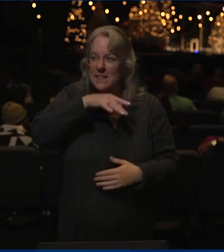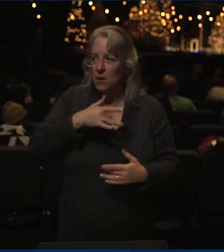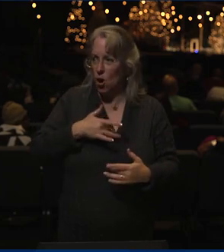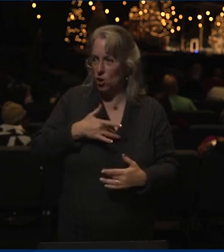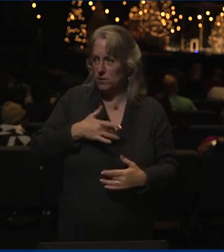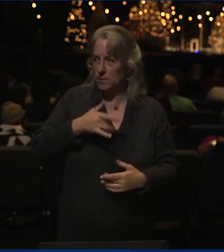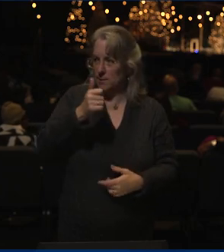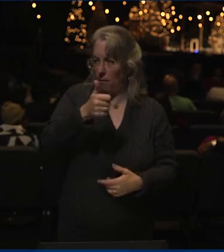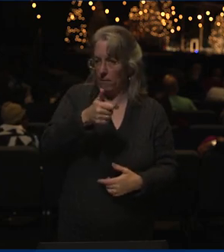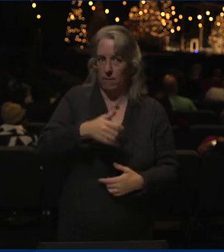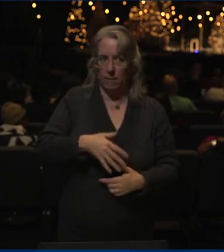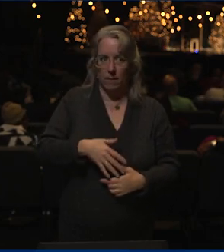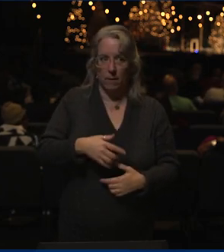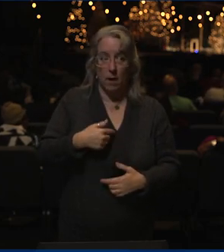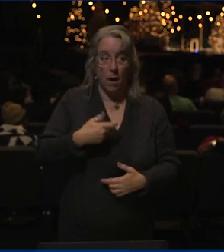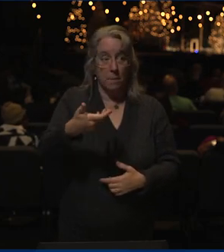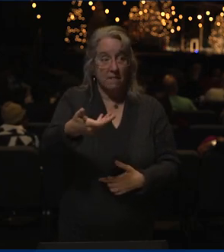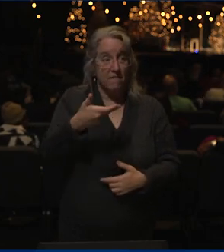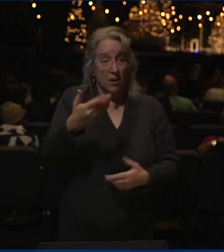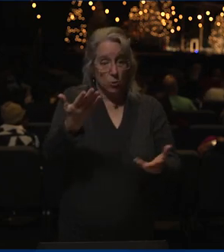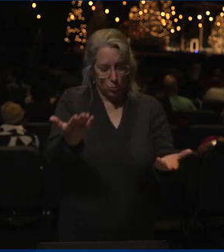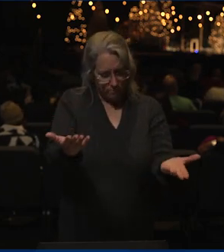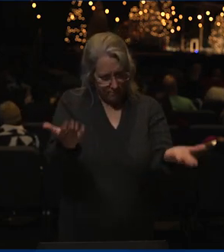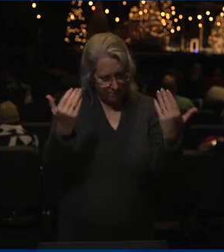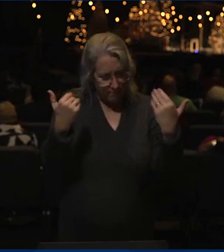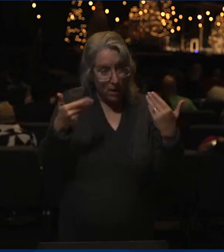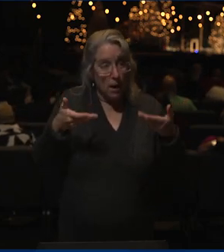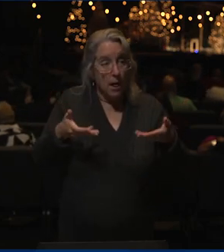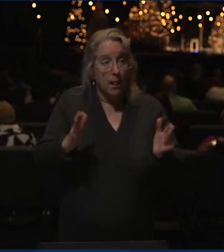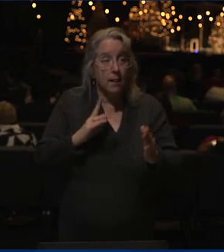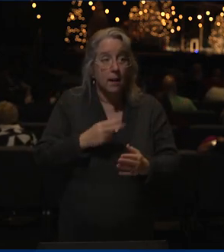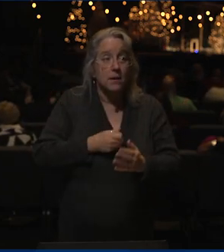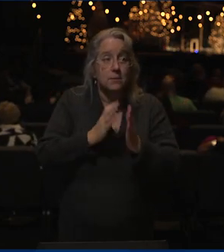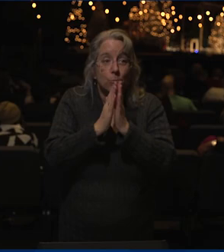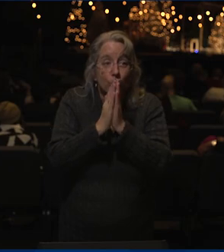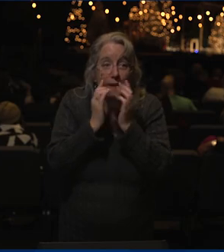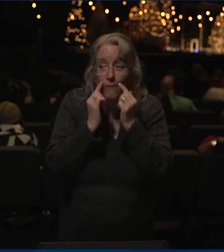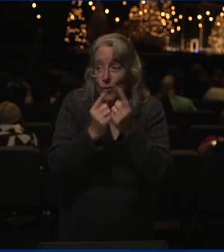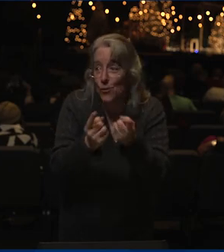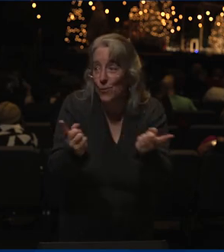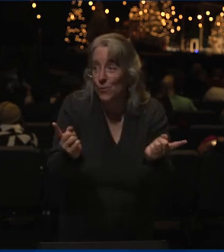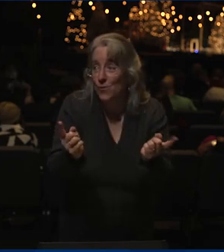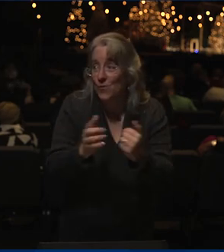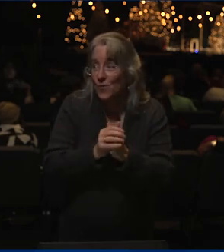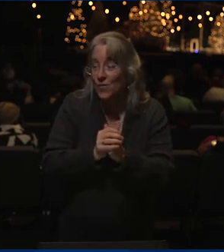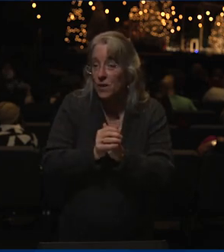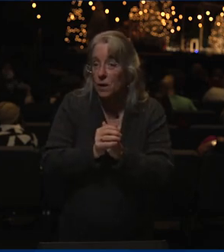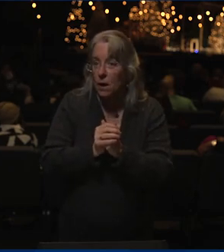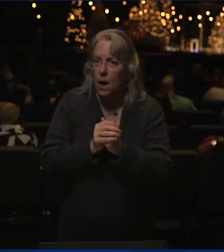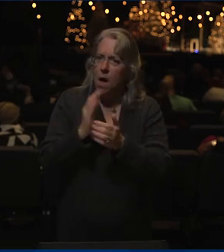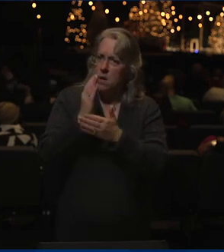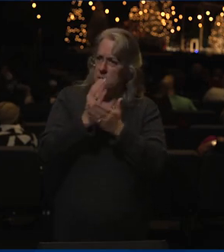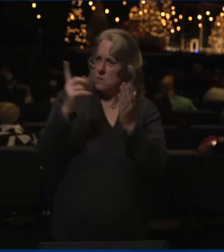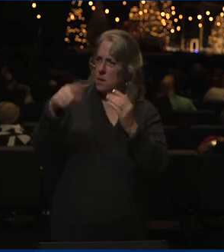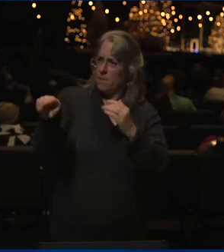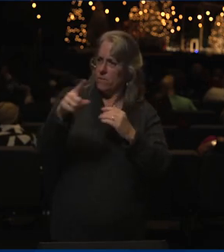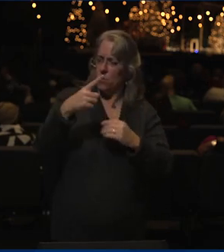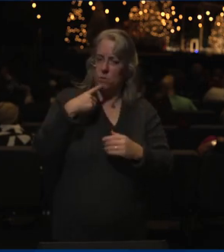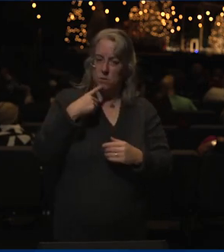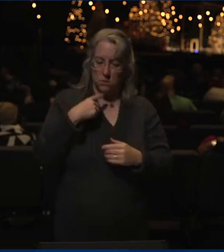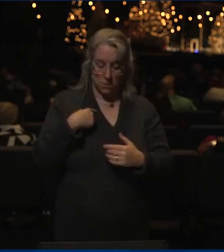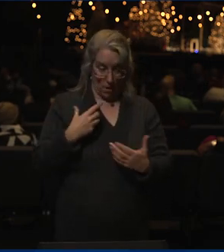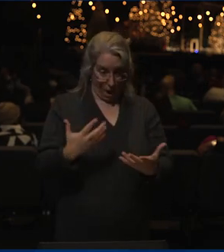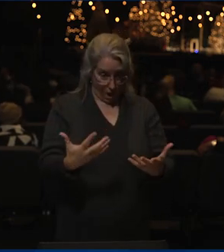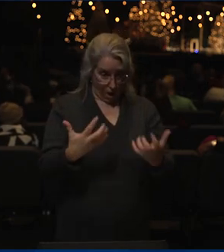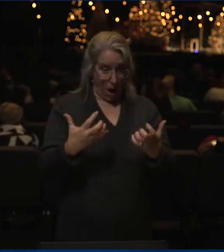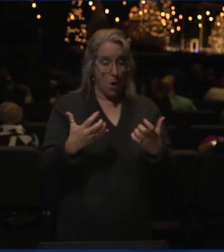I'm going to invite you to allow us to pray for you. For some of you, you might say, I want to invite this treasure of Jesus into